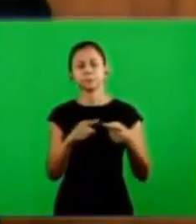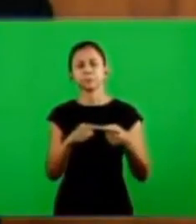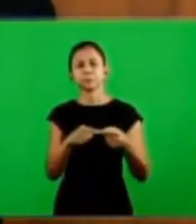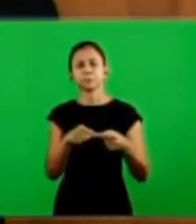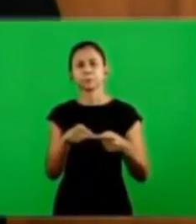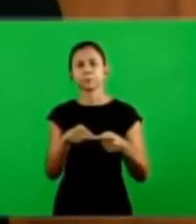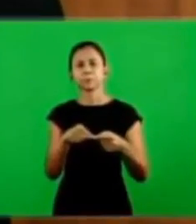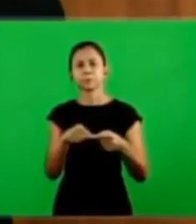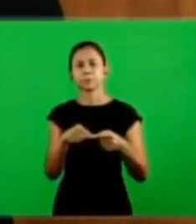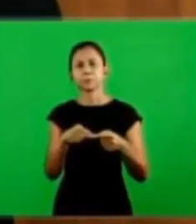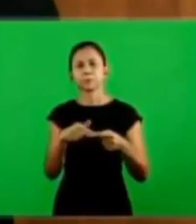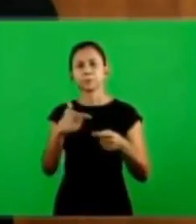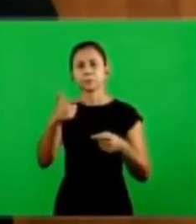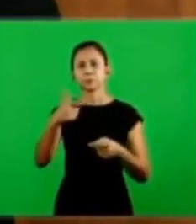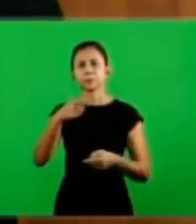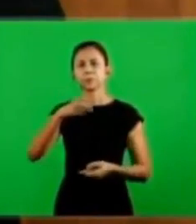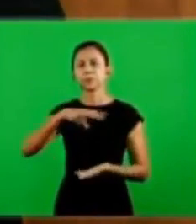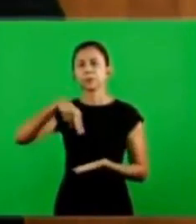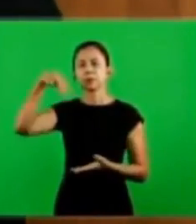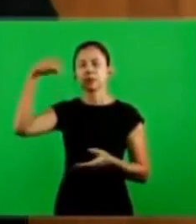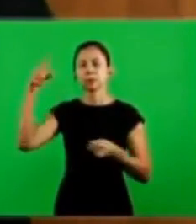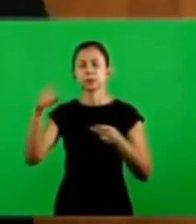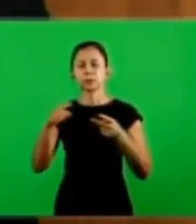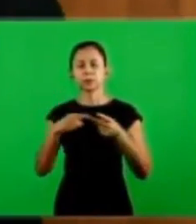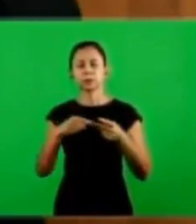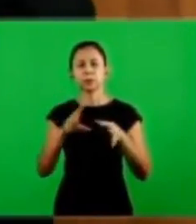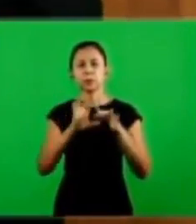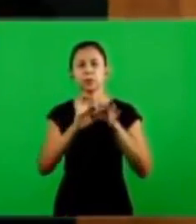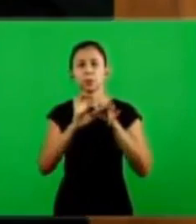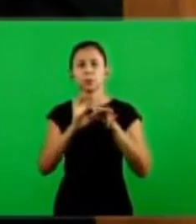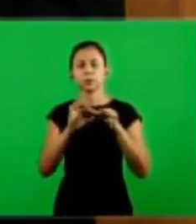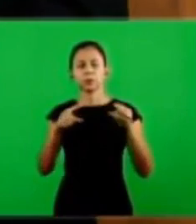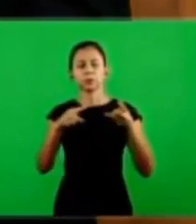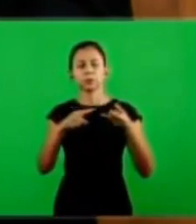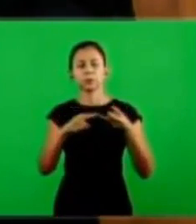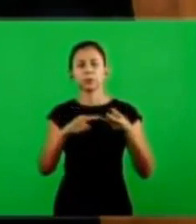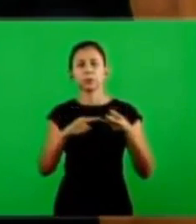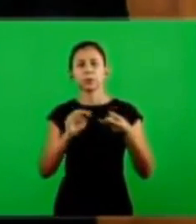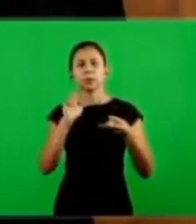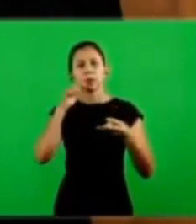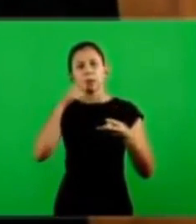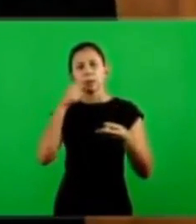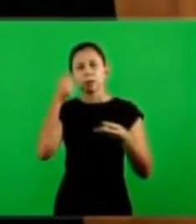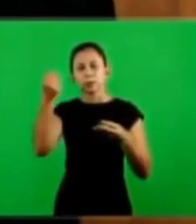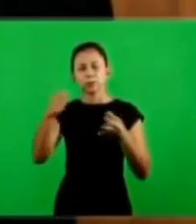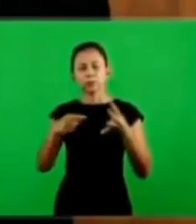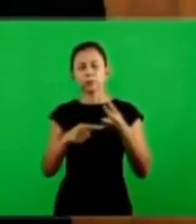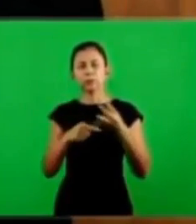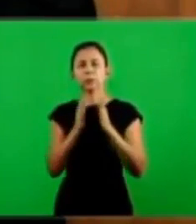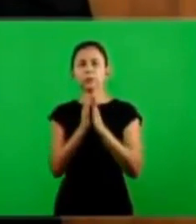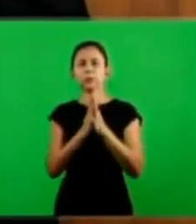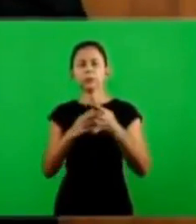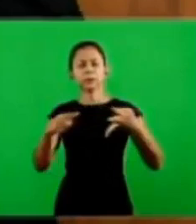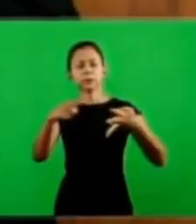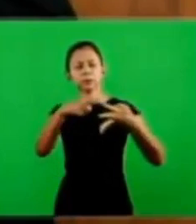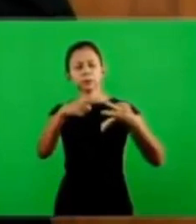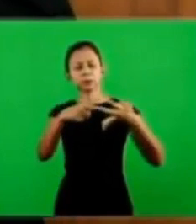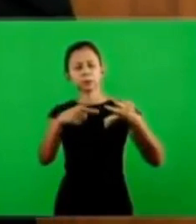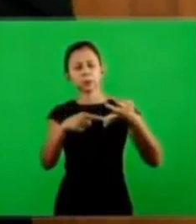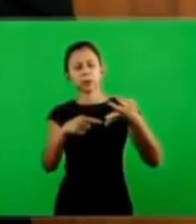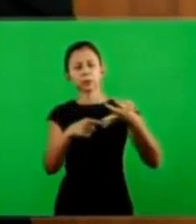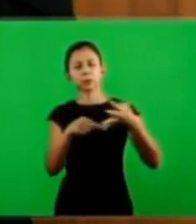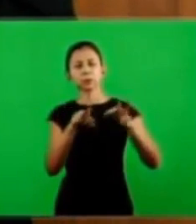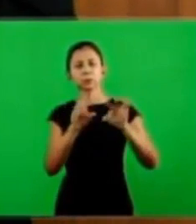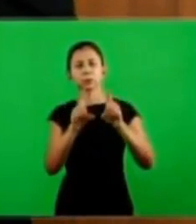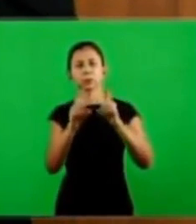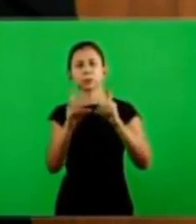of resurrection, the fellowship, the breaking of bread, and prayers?